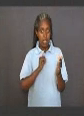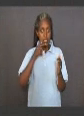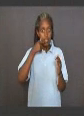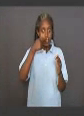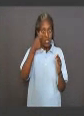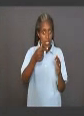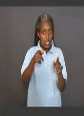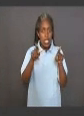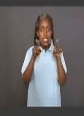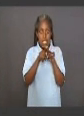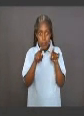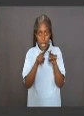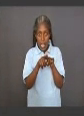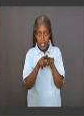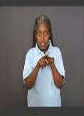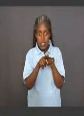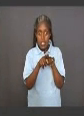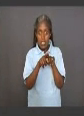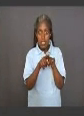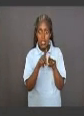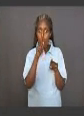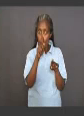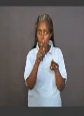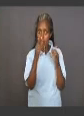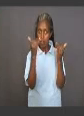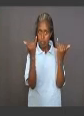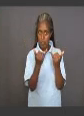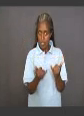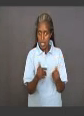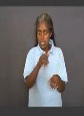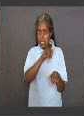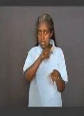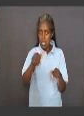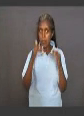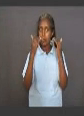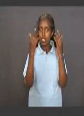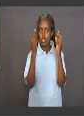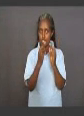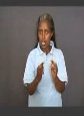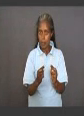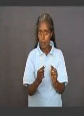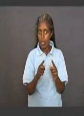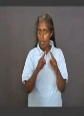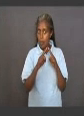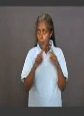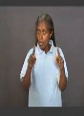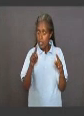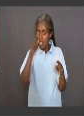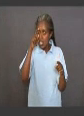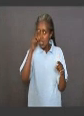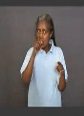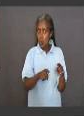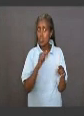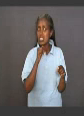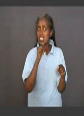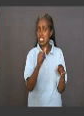that similarity is when figures have the same shape, but not